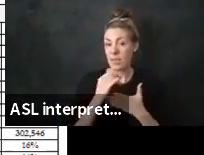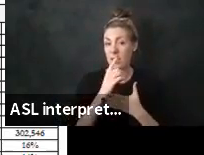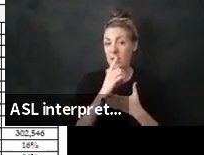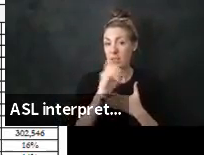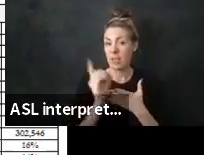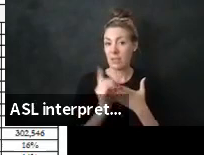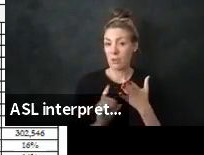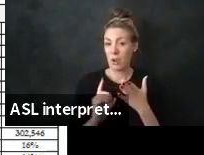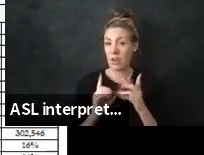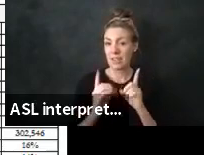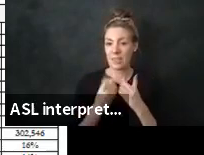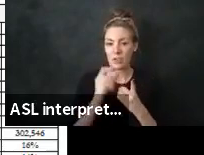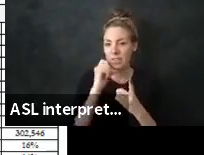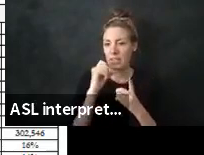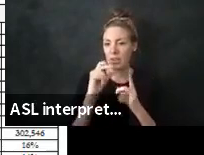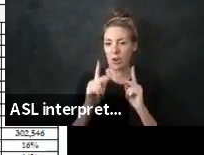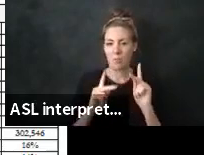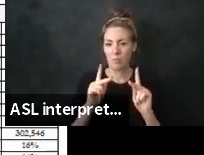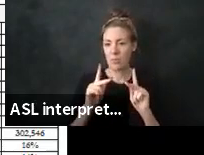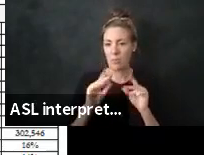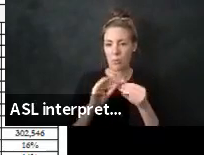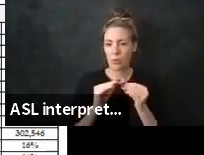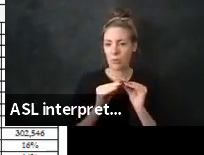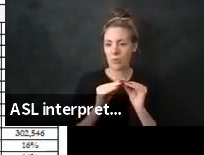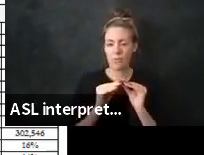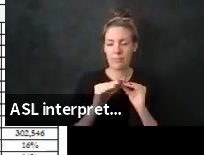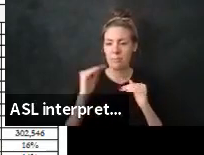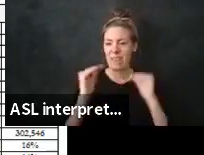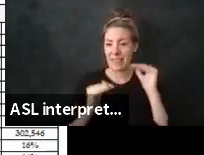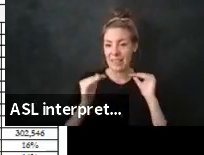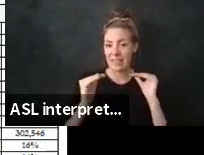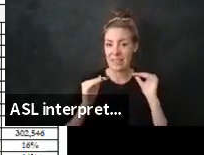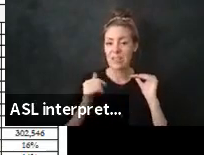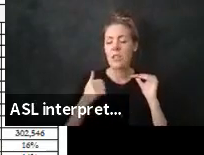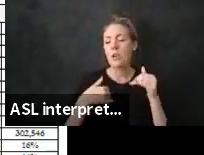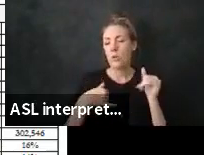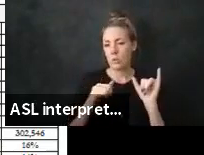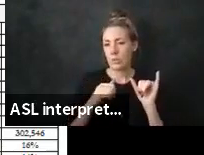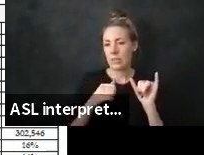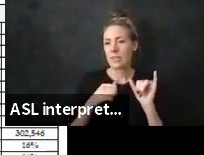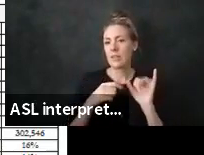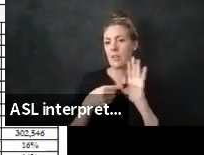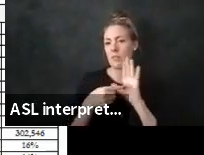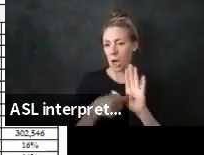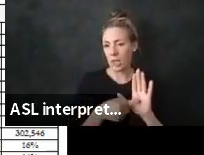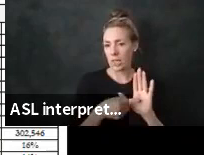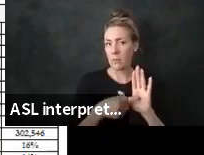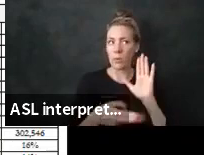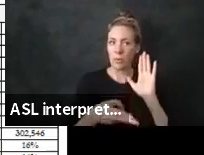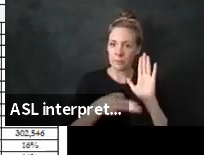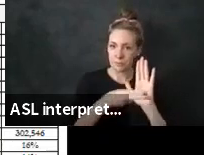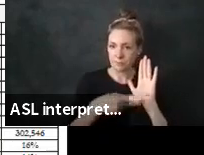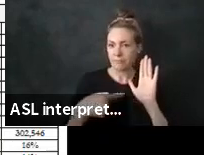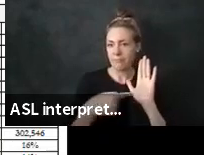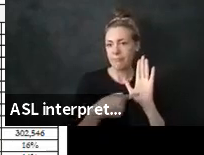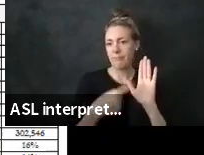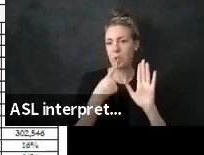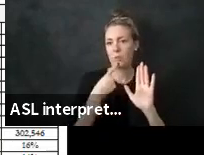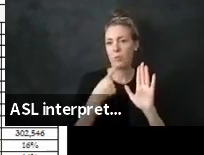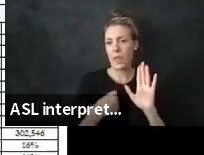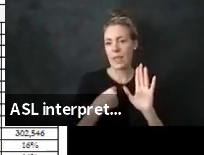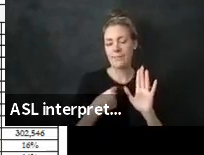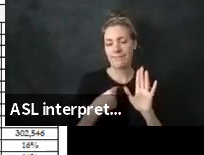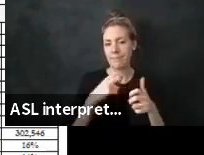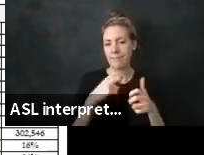population balanced. We will still produce those maps. We will just put a big red indicator on there, indicating